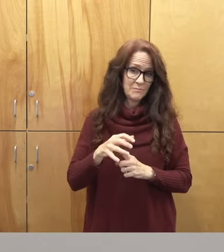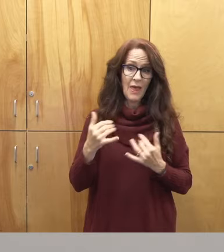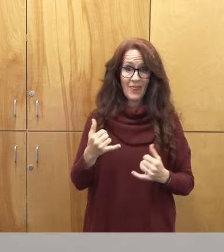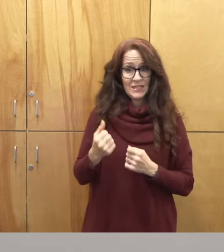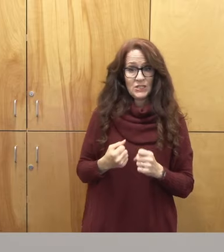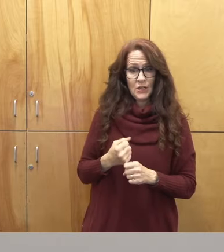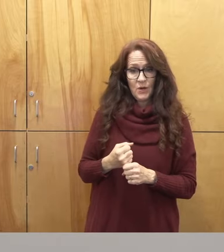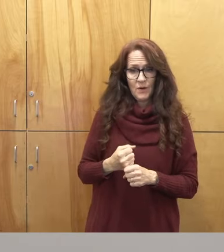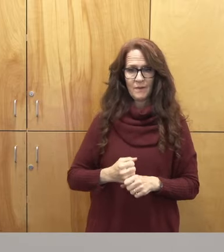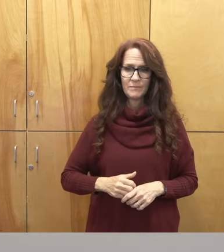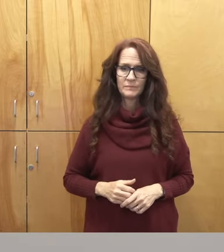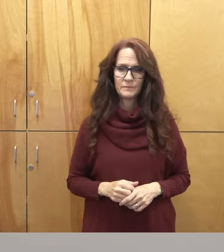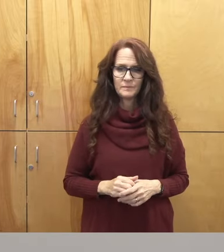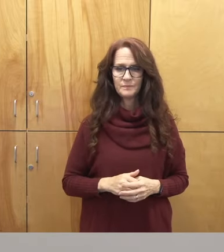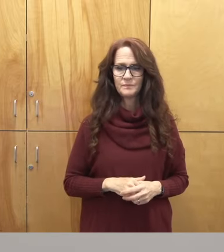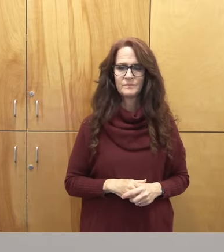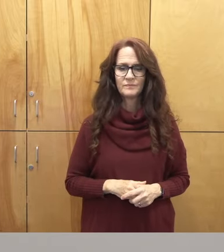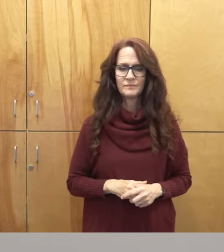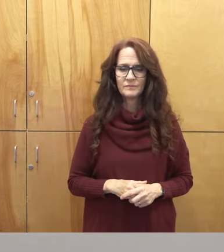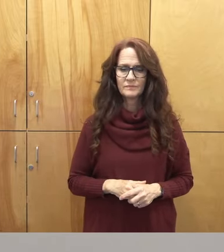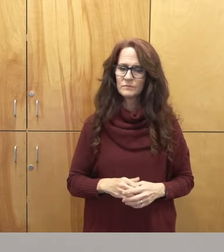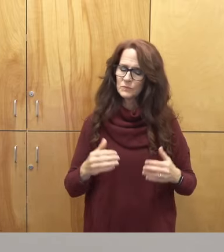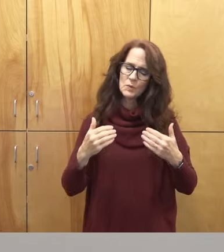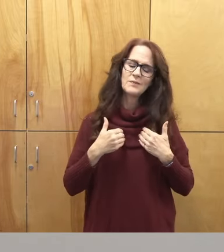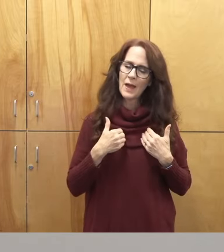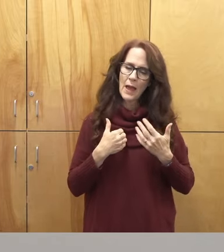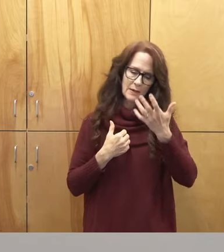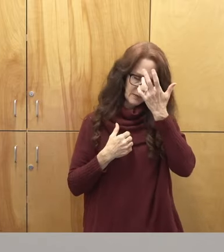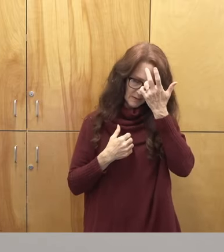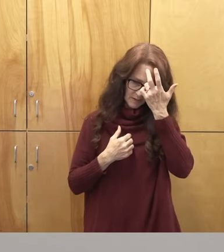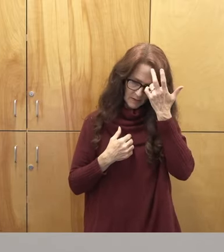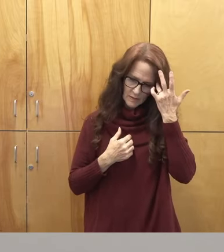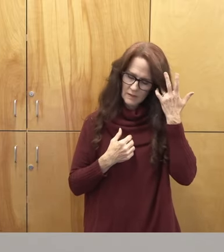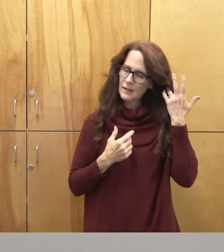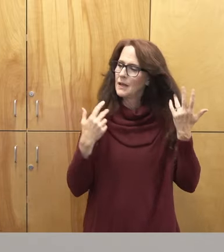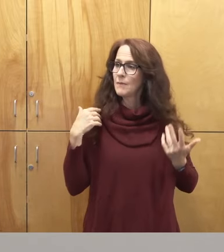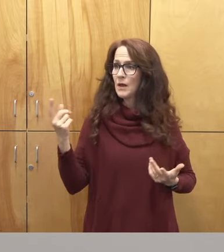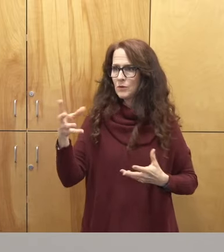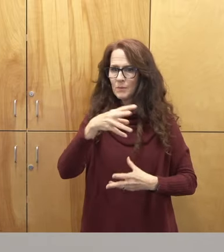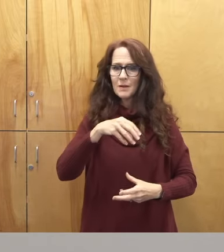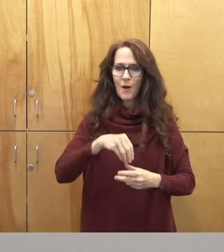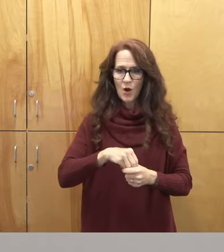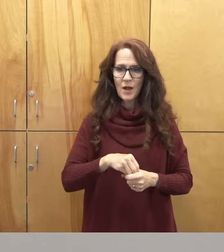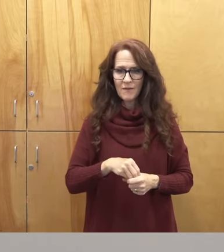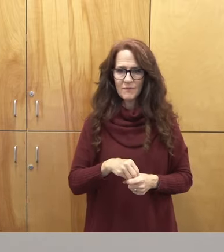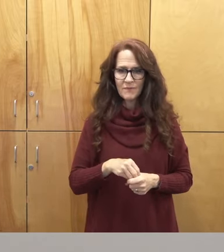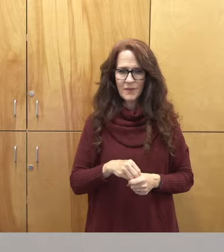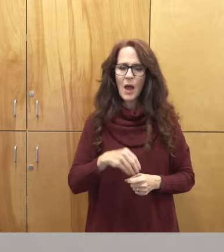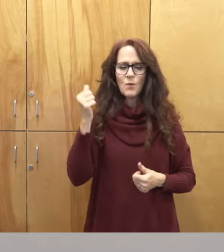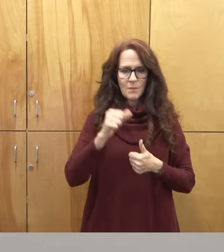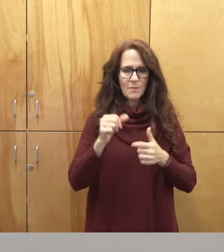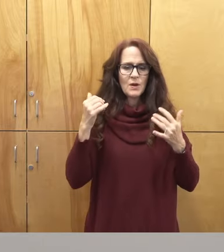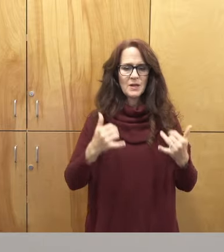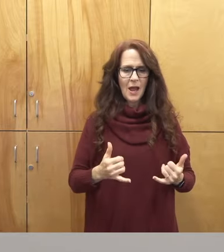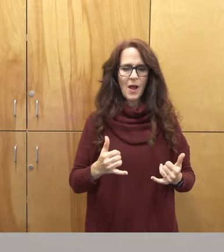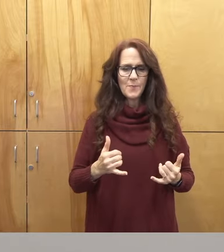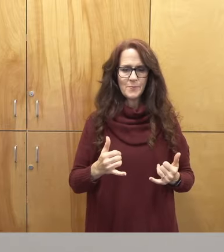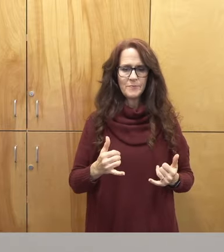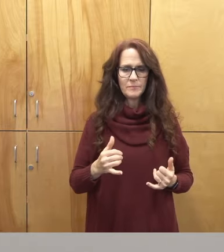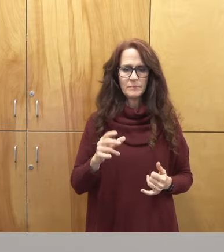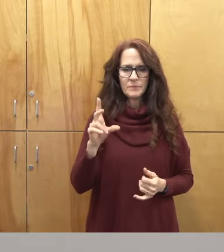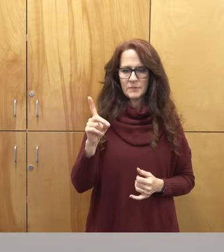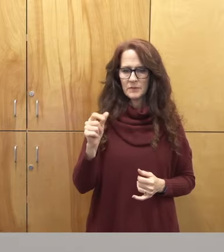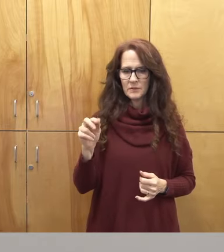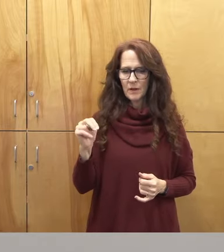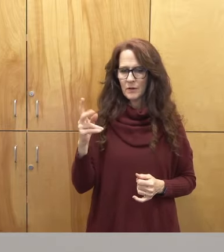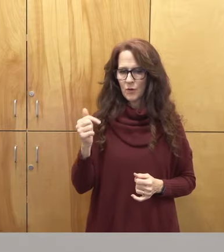That we've had in the past and that you have been a part of. We'll remember it now as the Don Norford